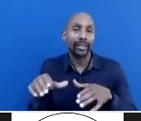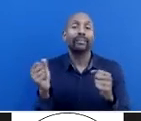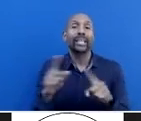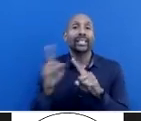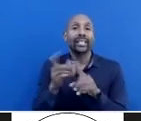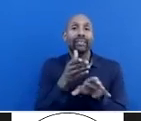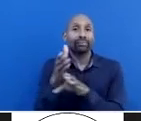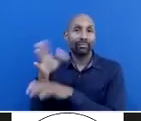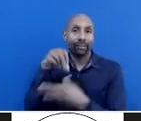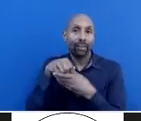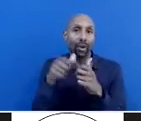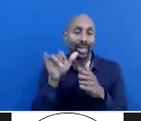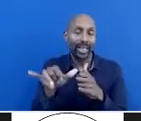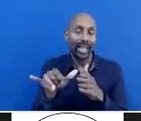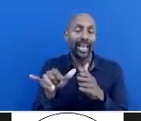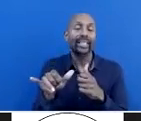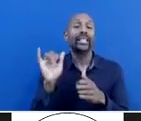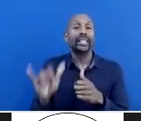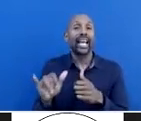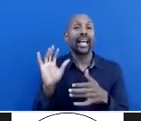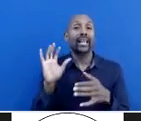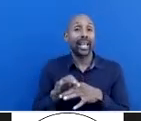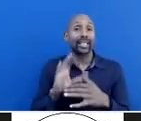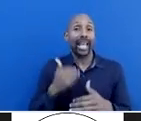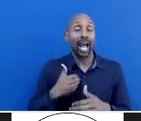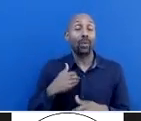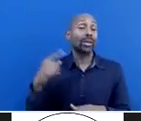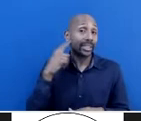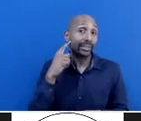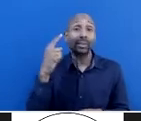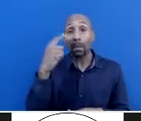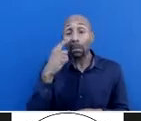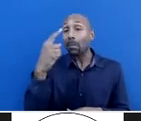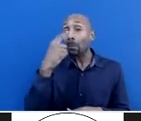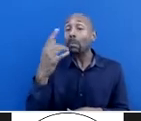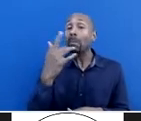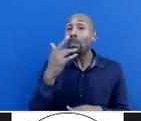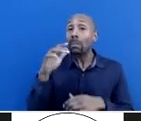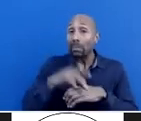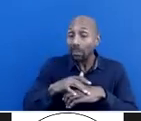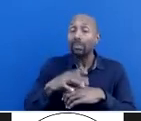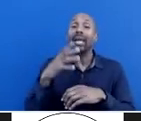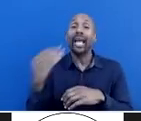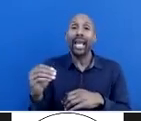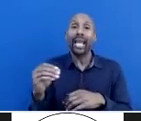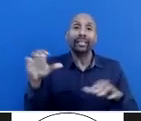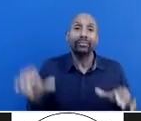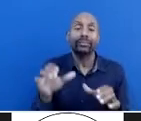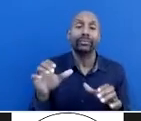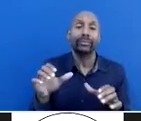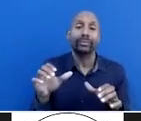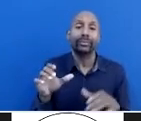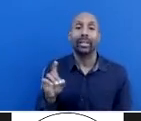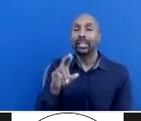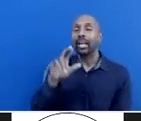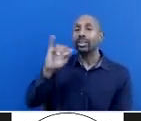goes between our senses and between our forms of practice. So what Jason Young says, Dr. Jason Young says about